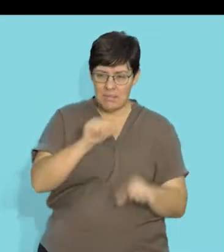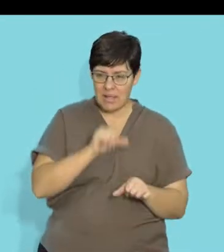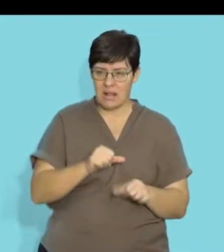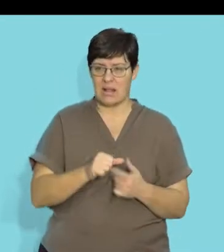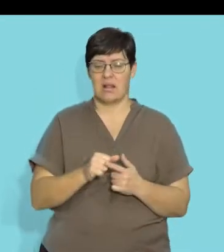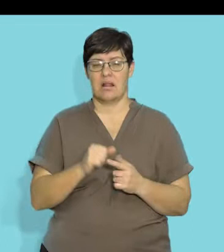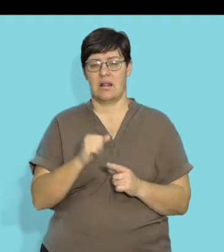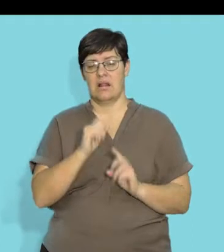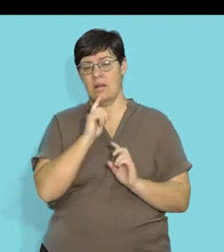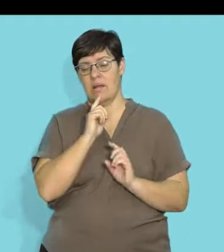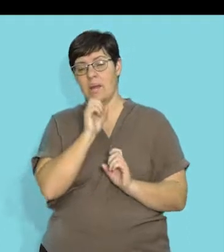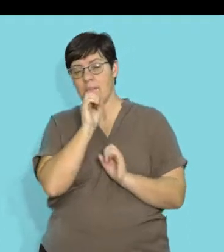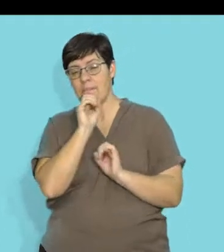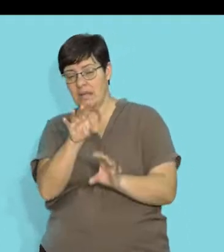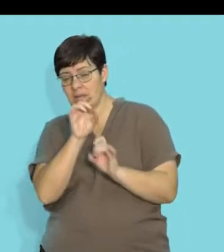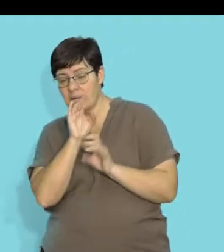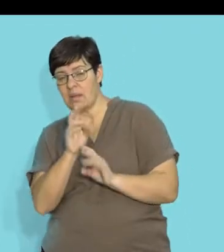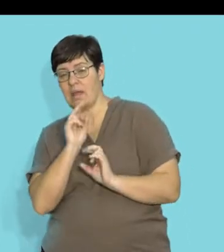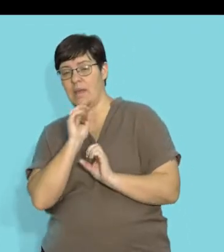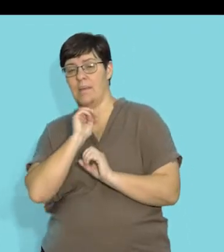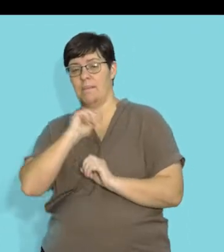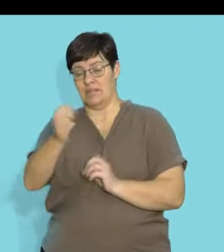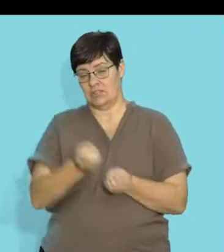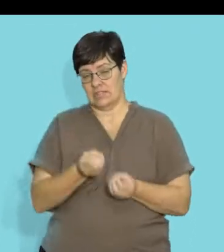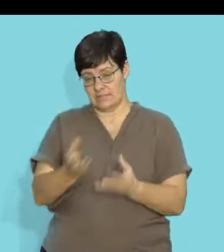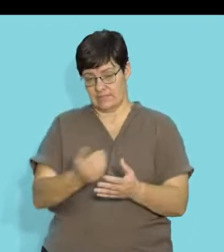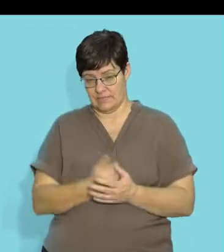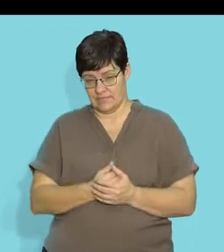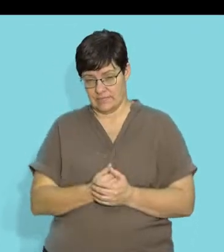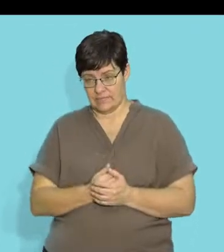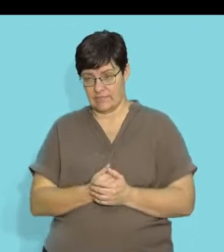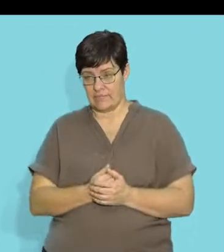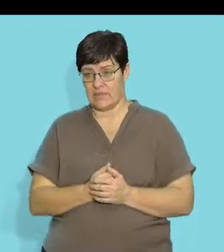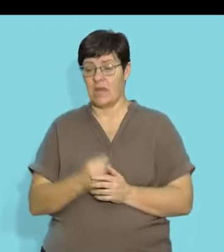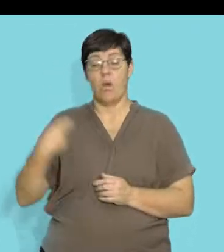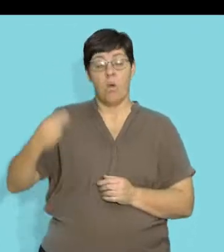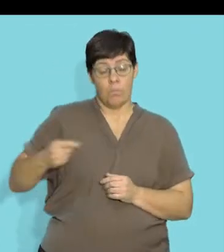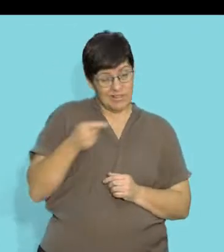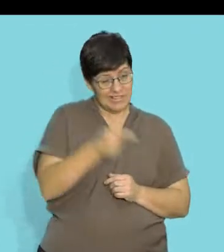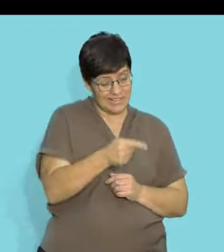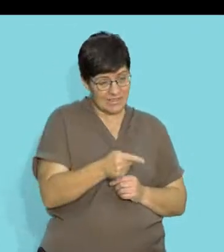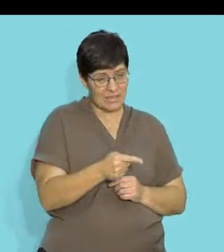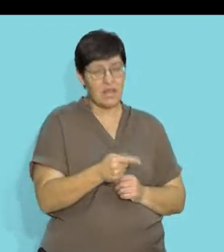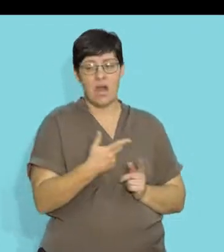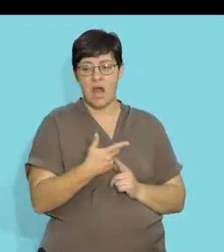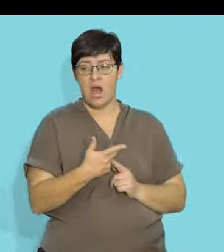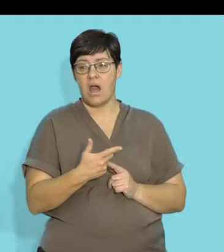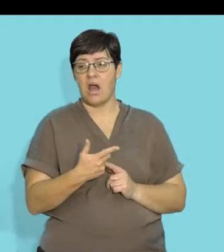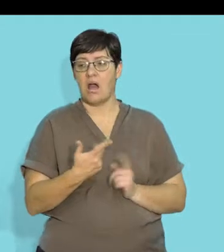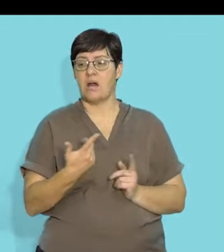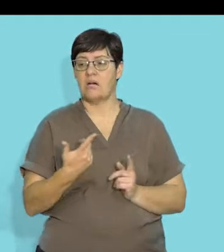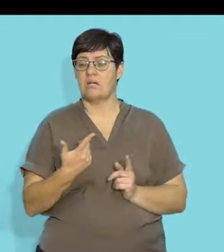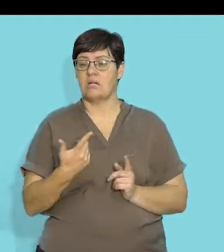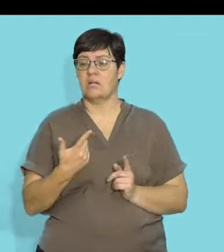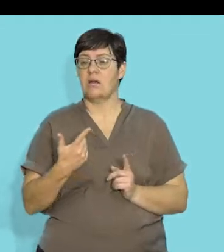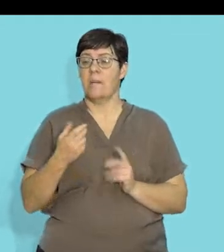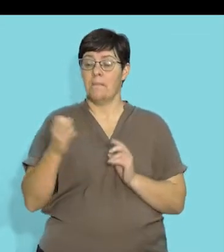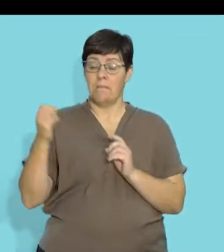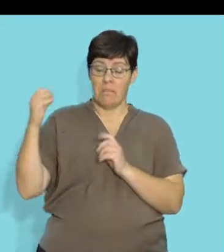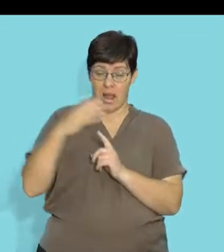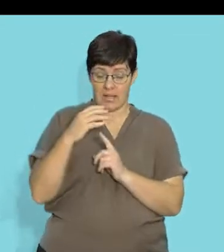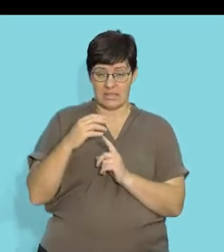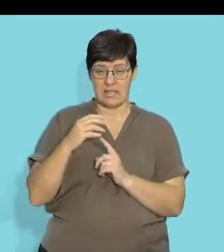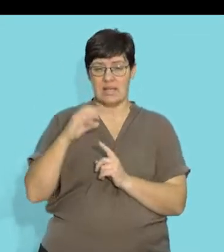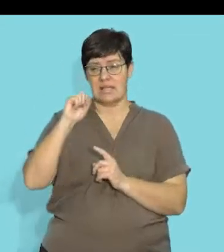as chemical messengers. So they have a specific function to carry out. Hormones are normally synthesized in